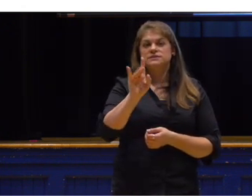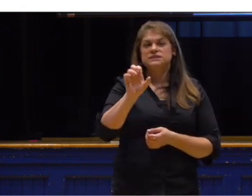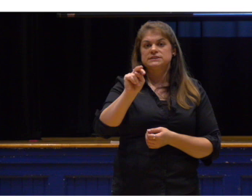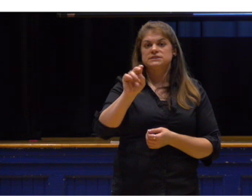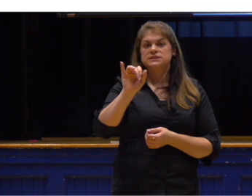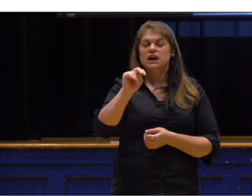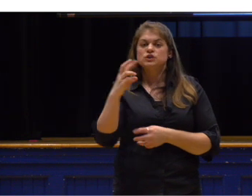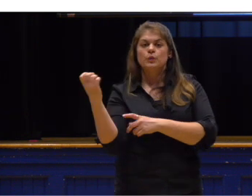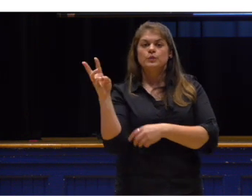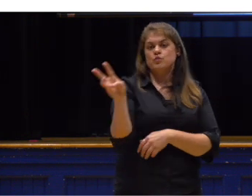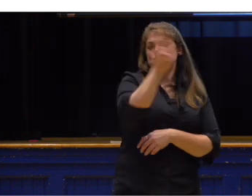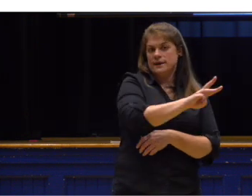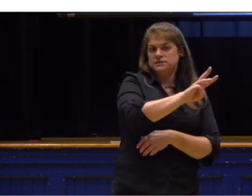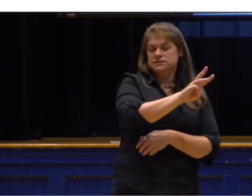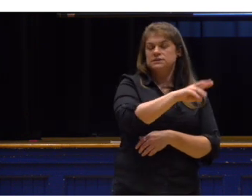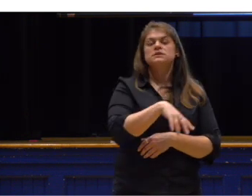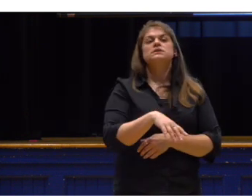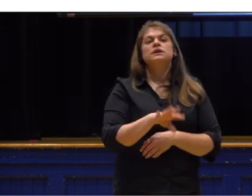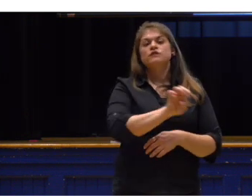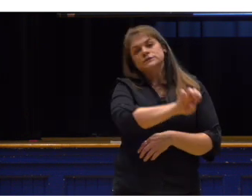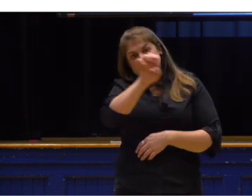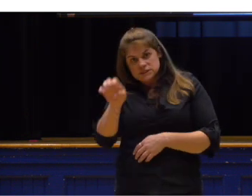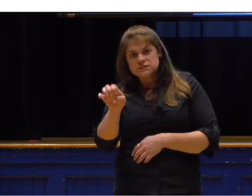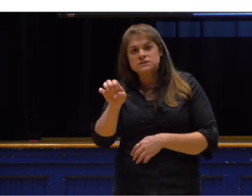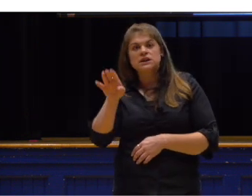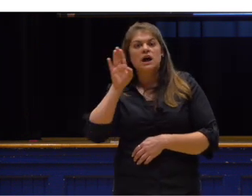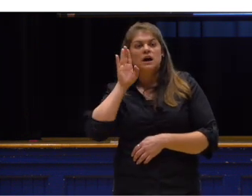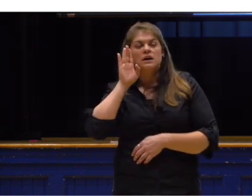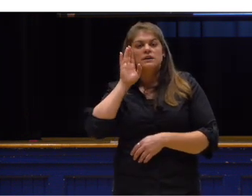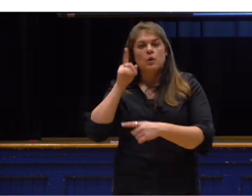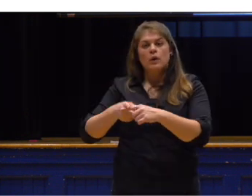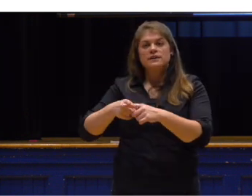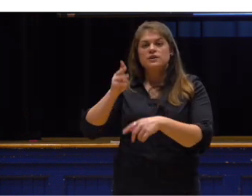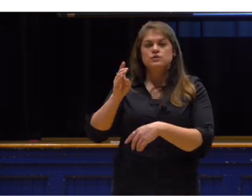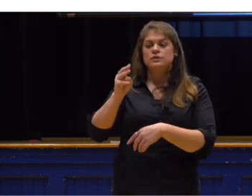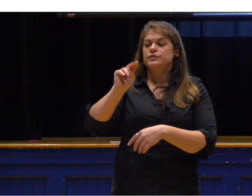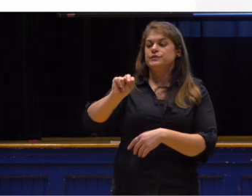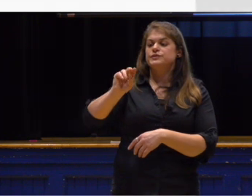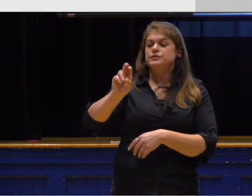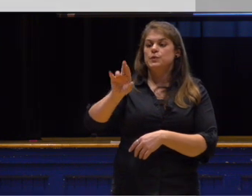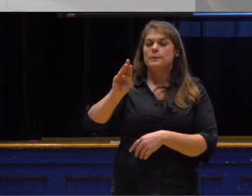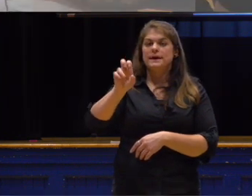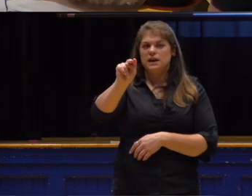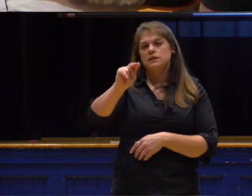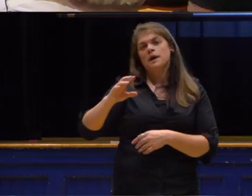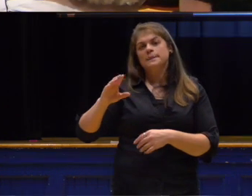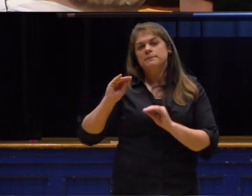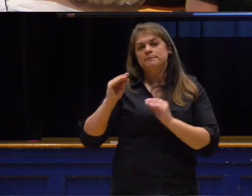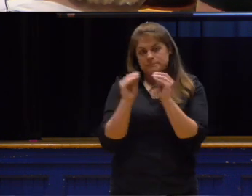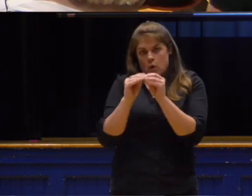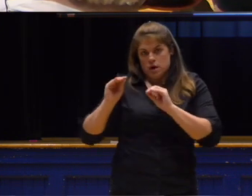westbound, and on eastbound, obviously the one at Ormond, and then there's going to be others before that as well.